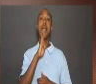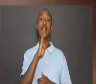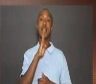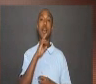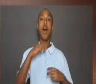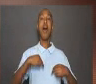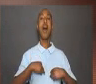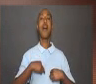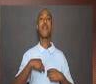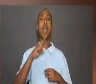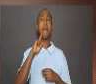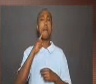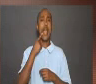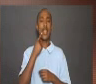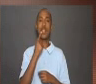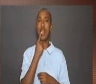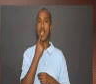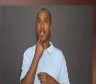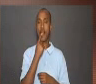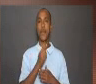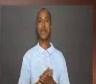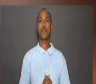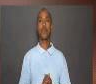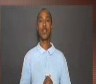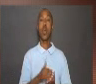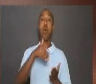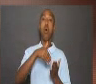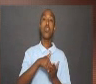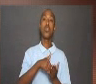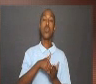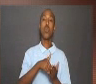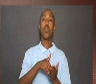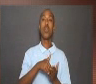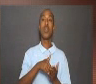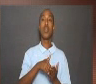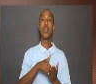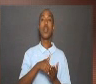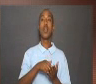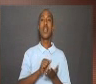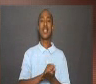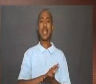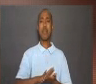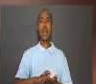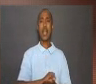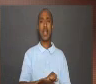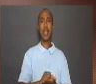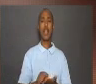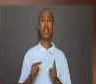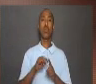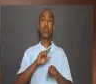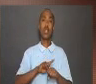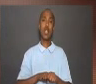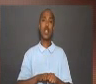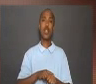Bases have a bitter taste. They also tend to be slippery to the touch when they are